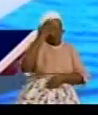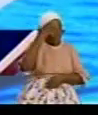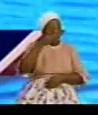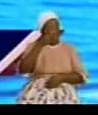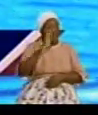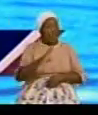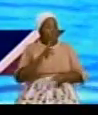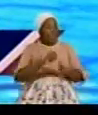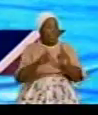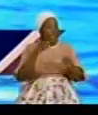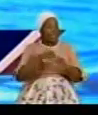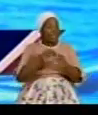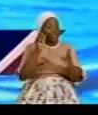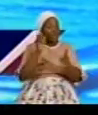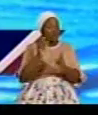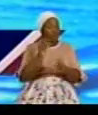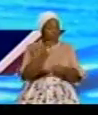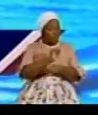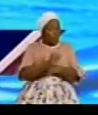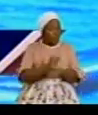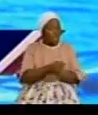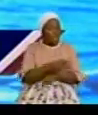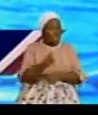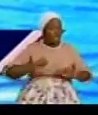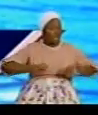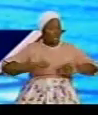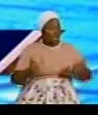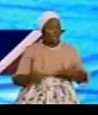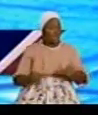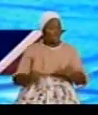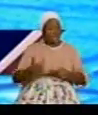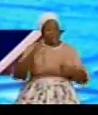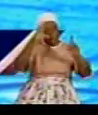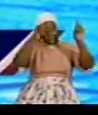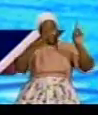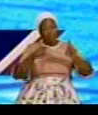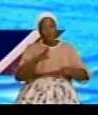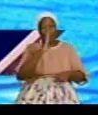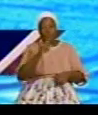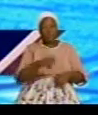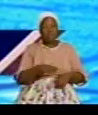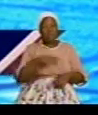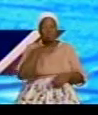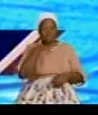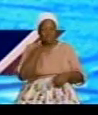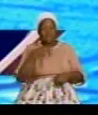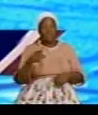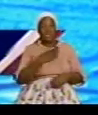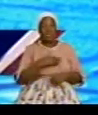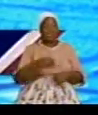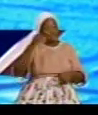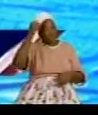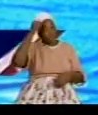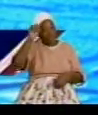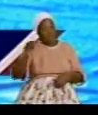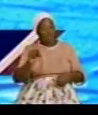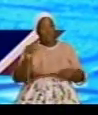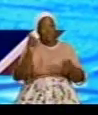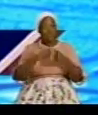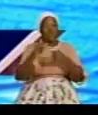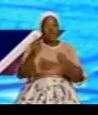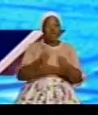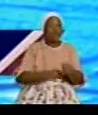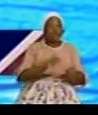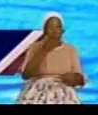in works they deny him, being abominable and disobedient unto every